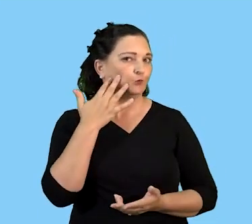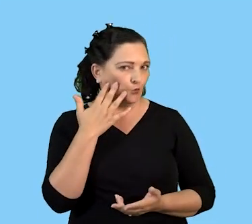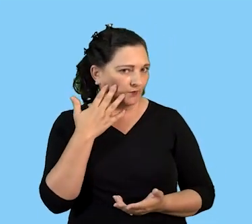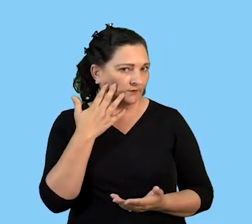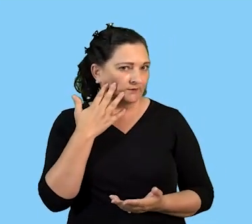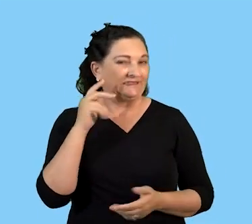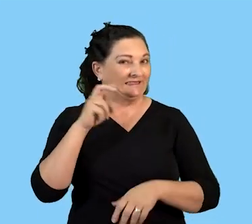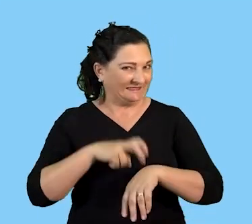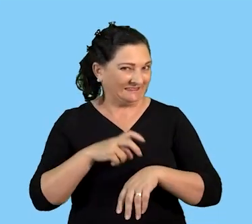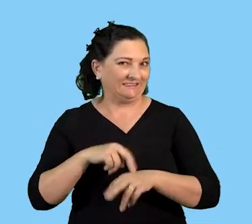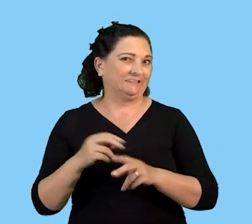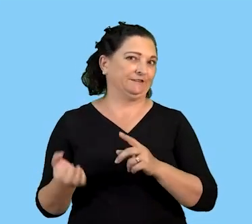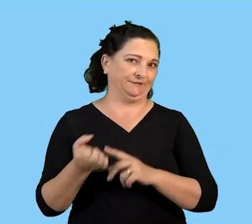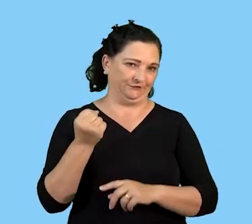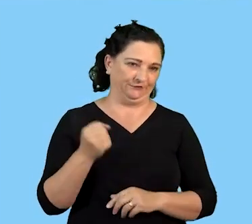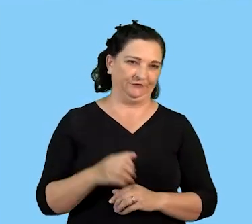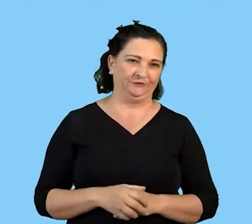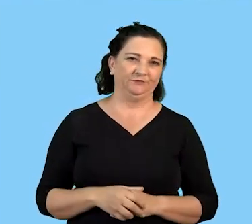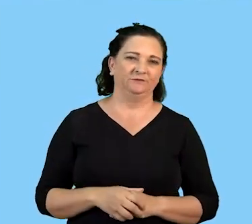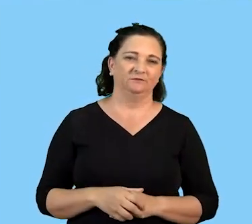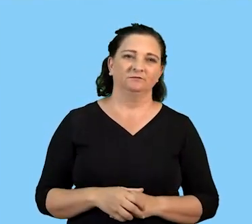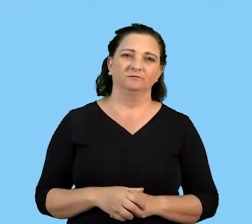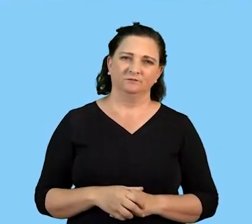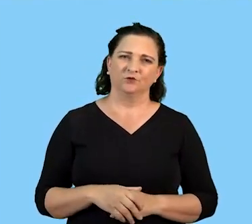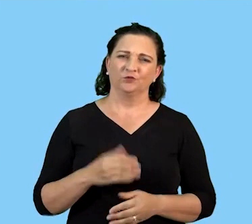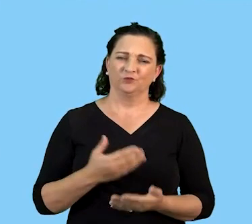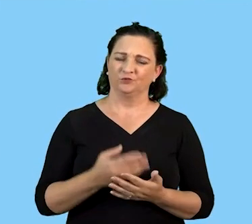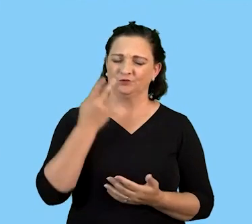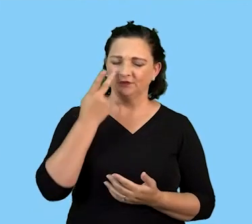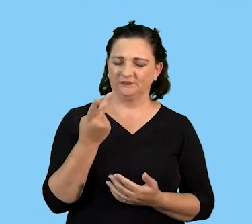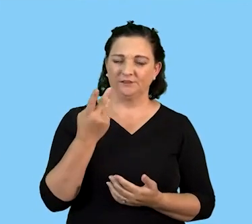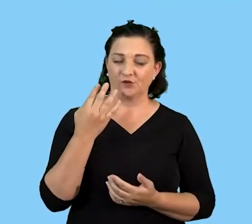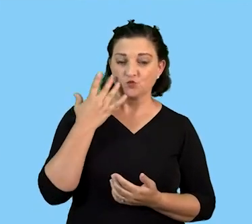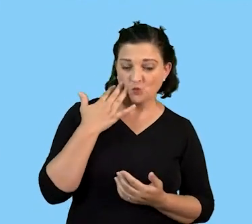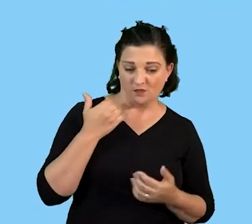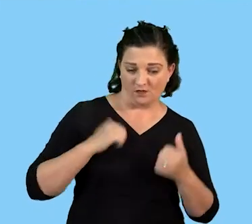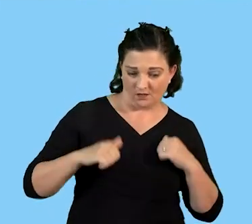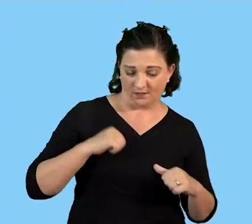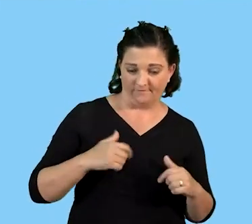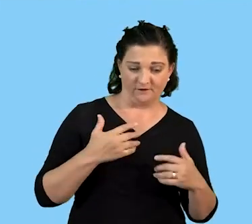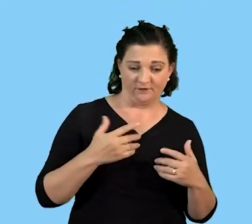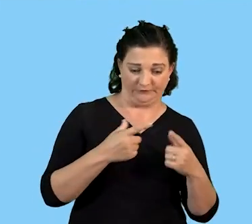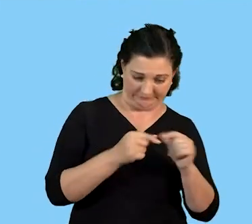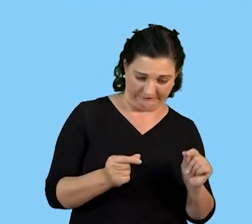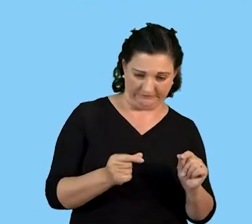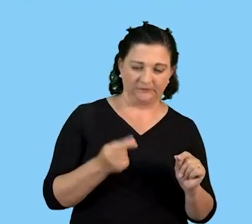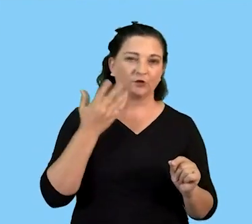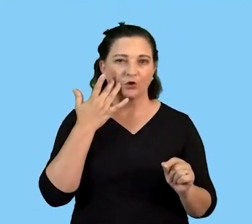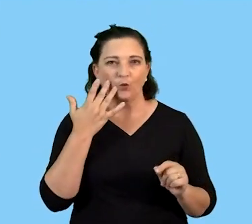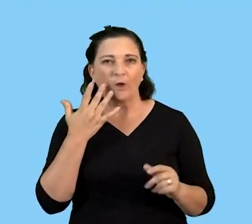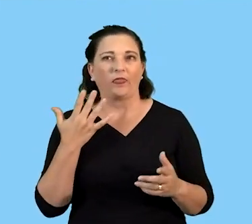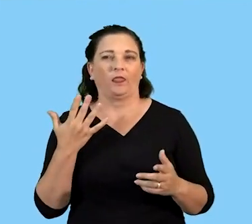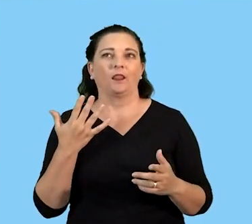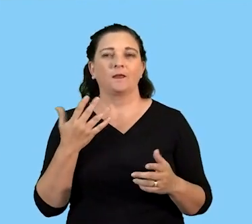the timelines, because we can see which activities has to be done and by when should they be completed. So they